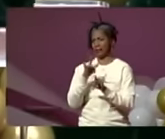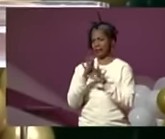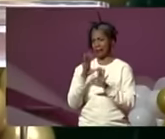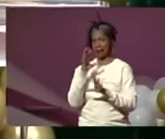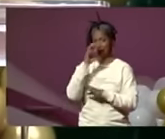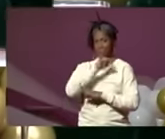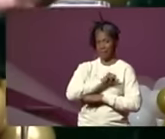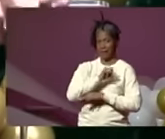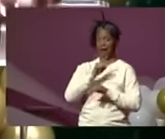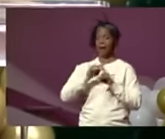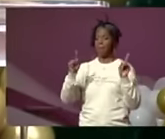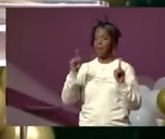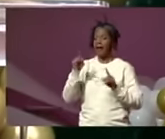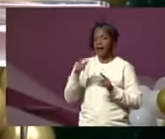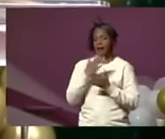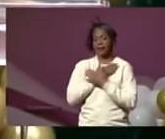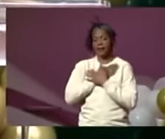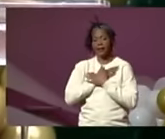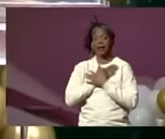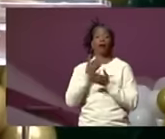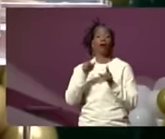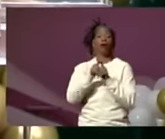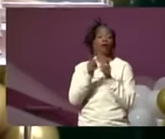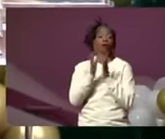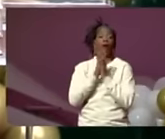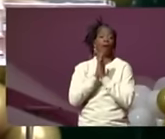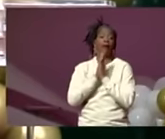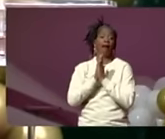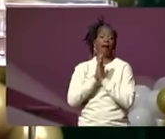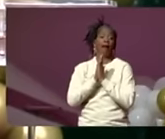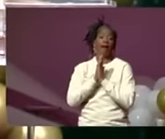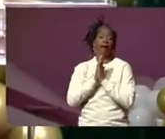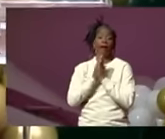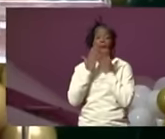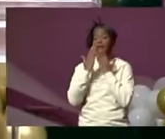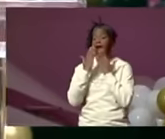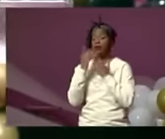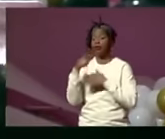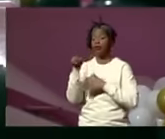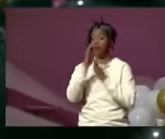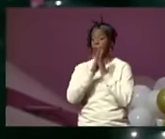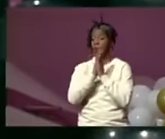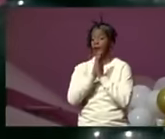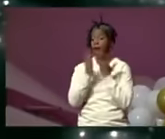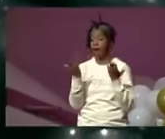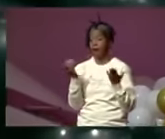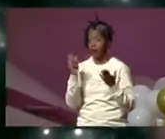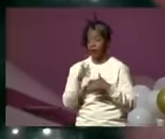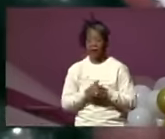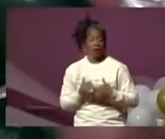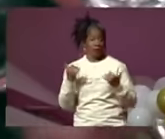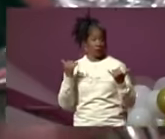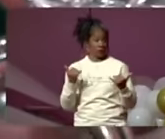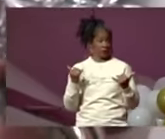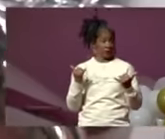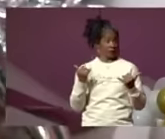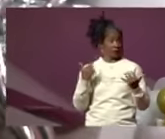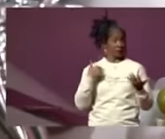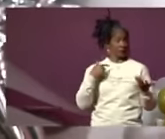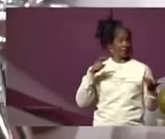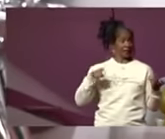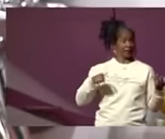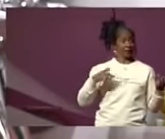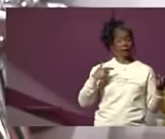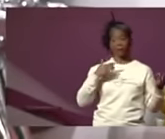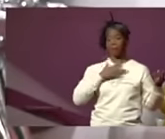weeks, but I'm glad that you all were praying and on the case. Now, here's what I need. Here's what I need. I need